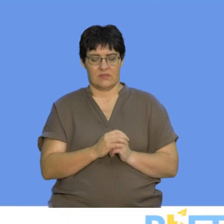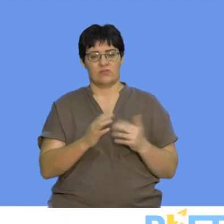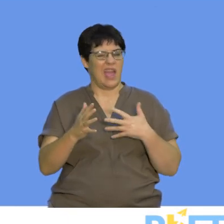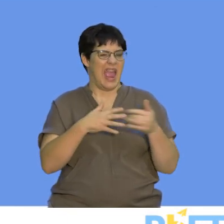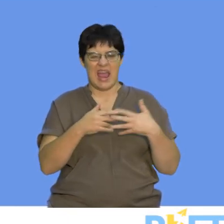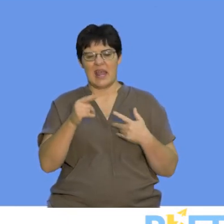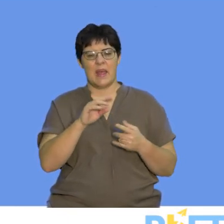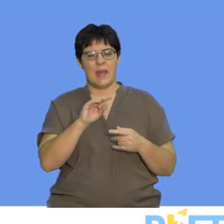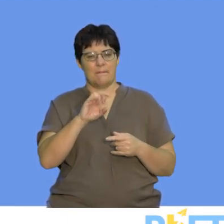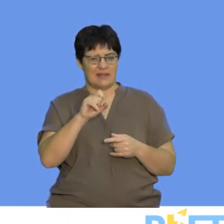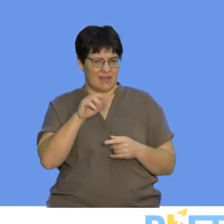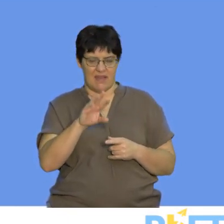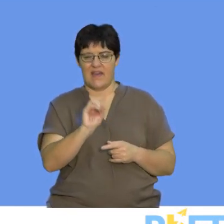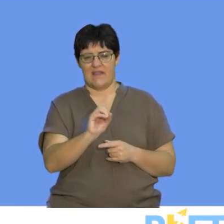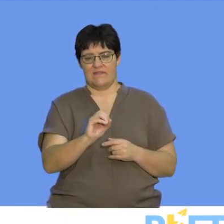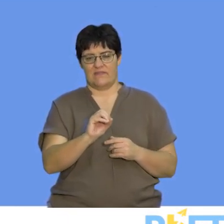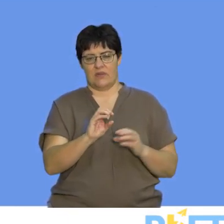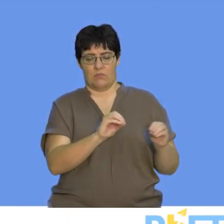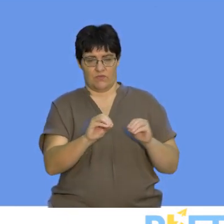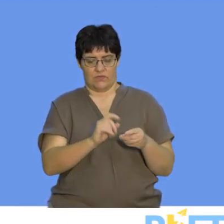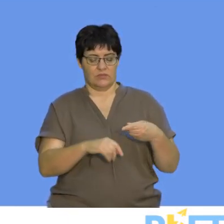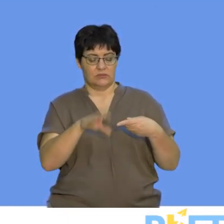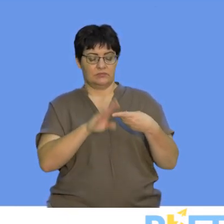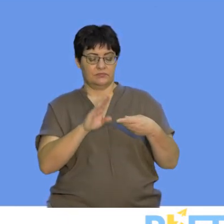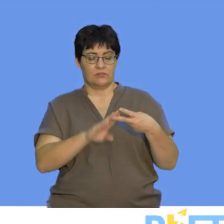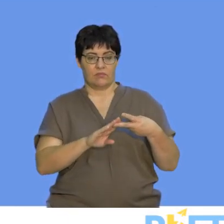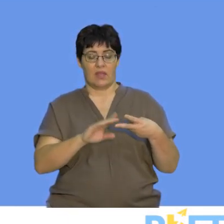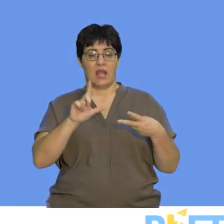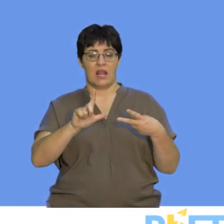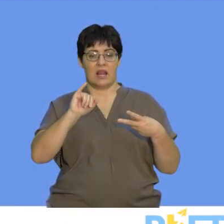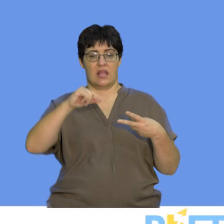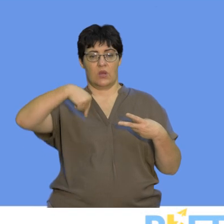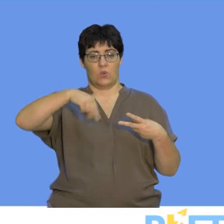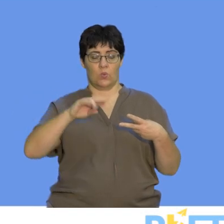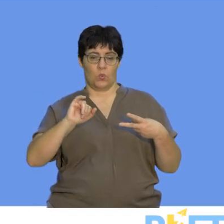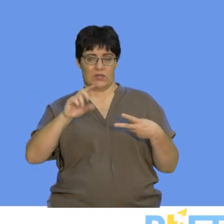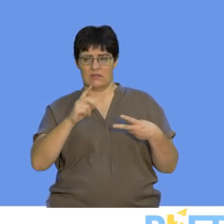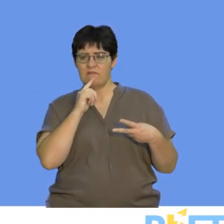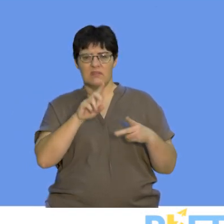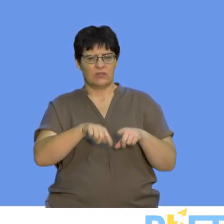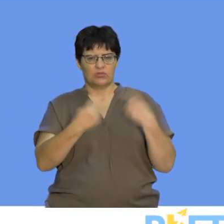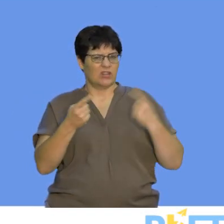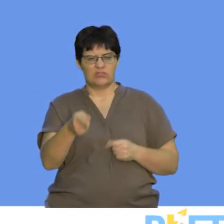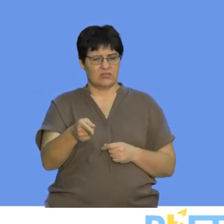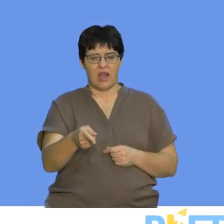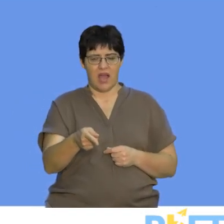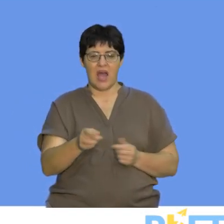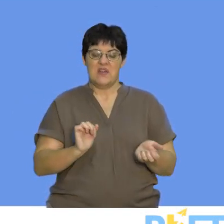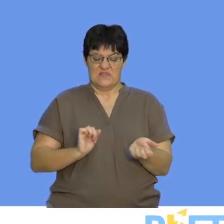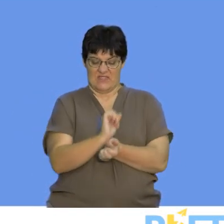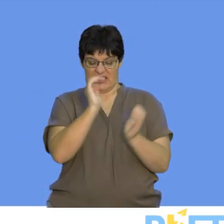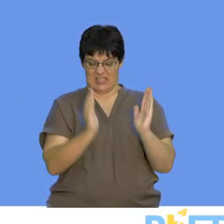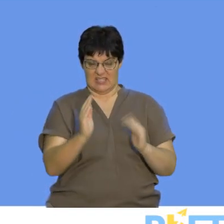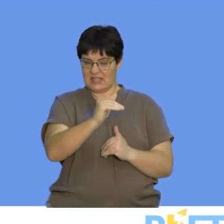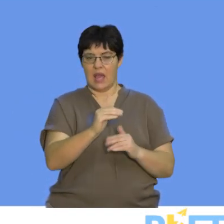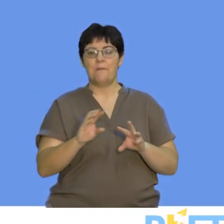matter, okay? Now, let's look at a liquid, for example, okay? What is the difference? What has changed? Yes, there is still some